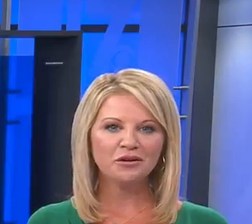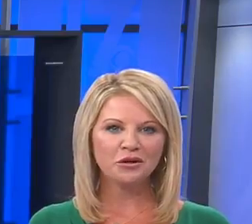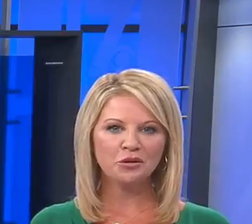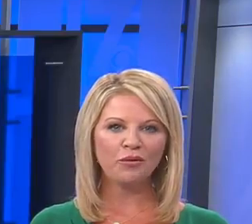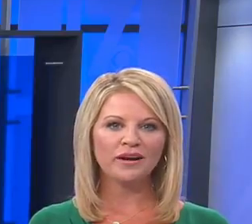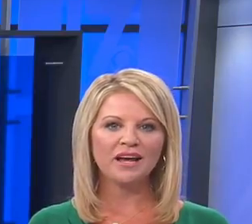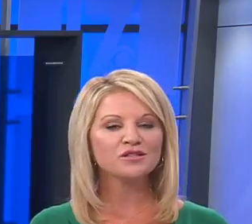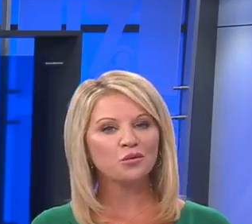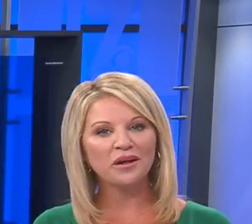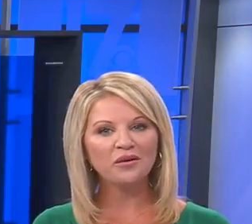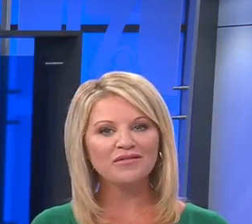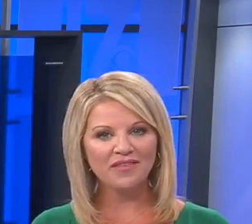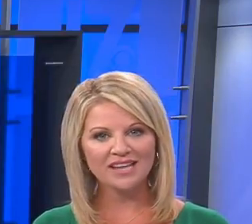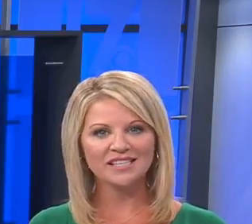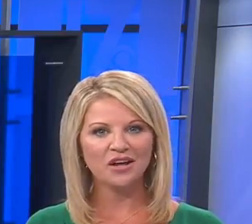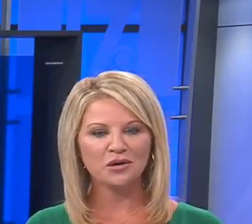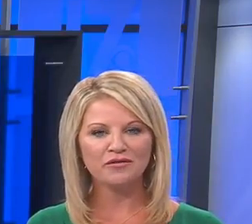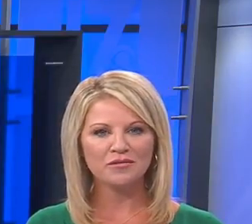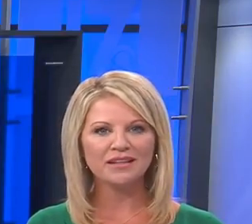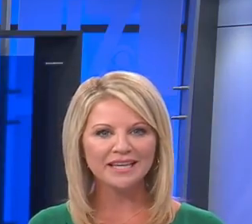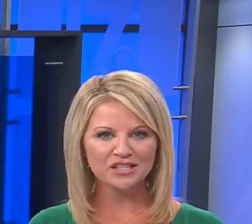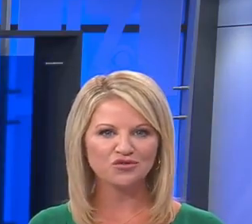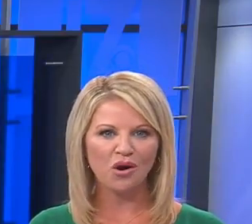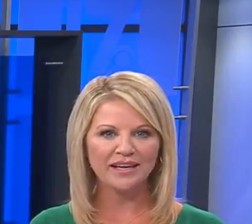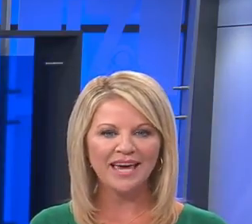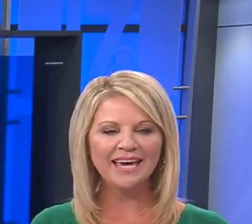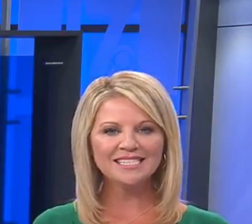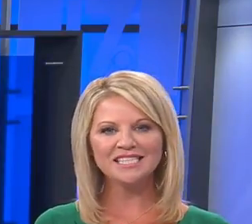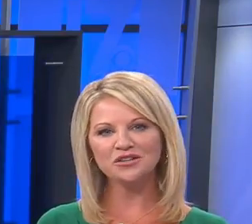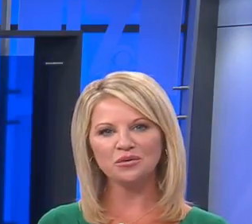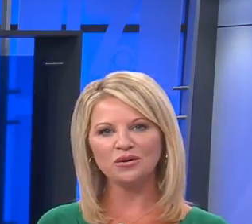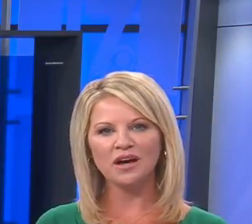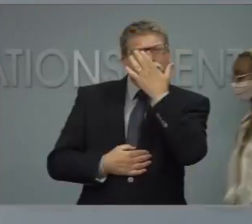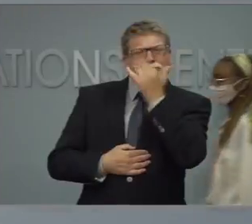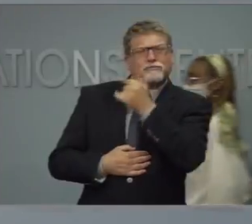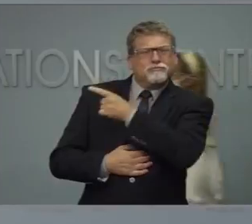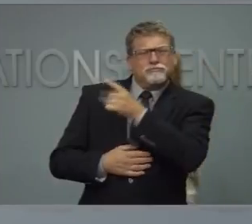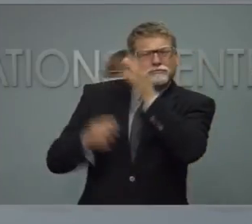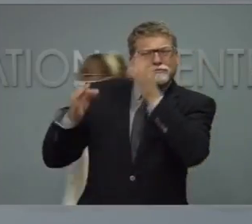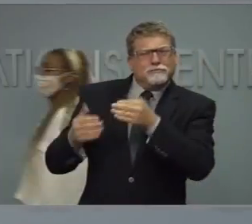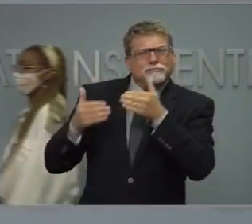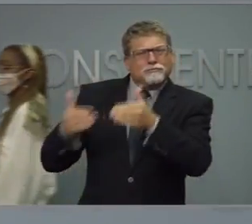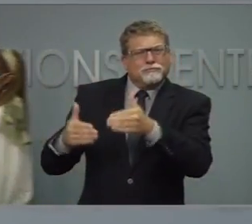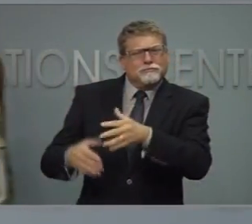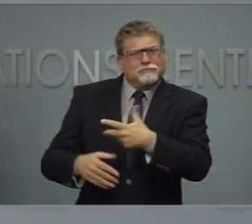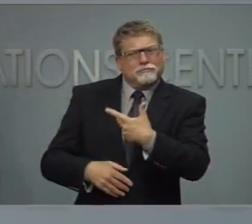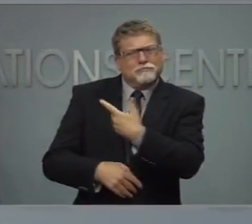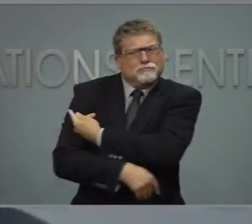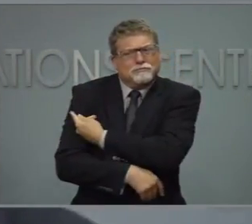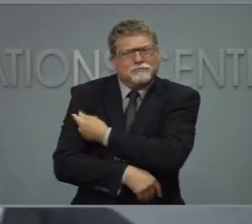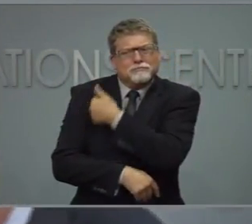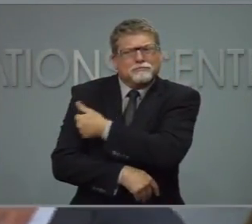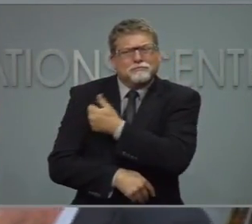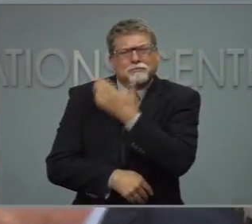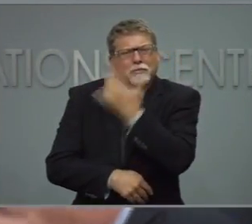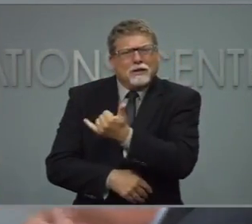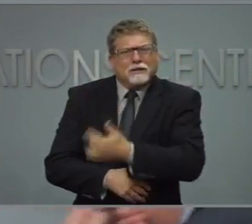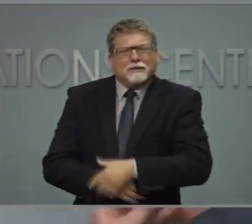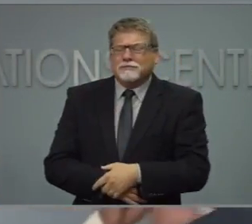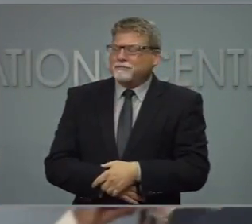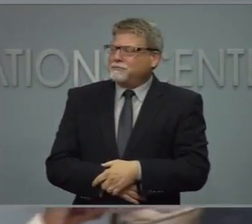Today, Governor Cooper announced the winner of the vaccine lottery from the latest drawing. 18-year-old Audrey Chavis from Winston-Salem was drawn from